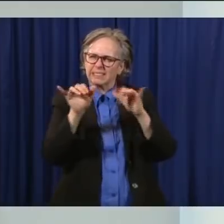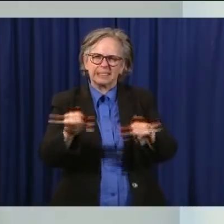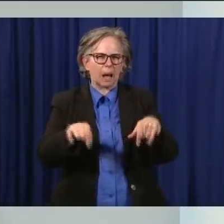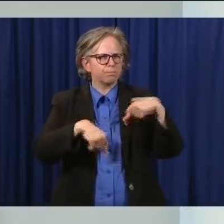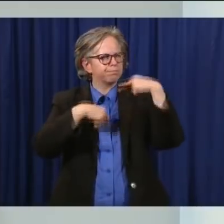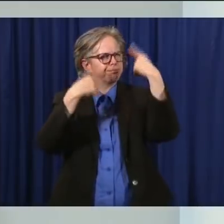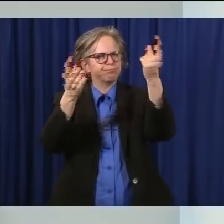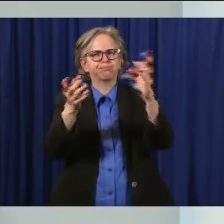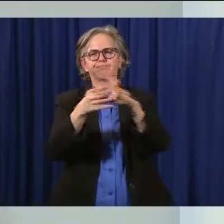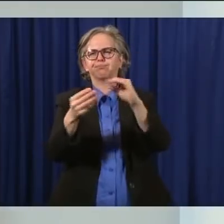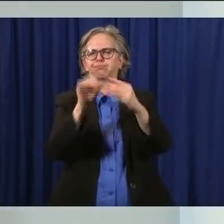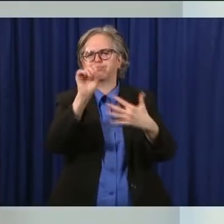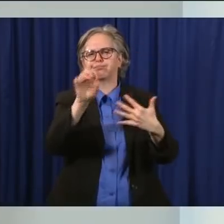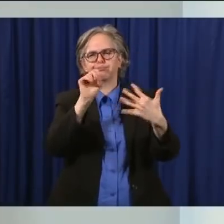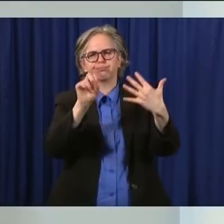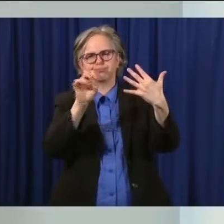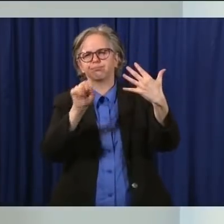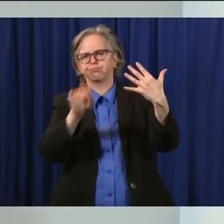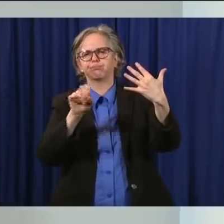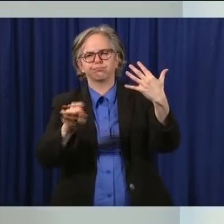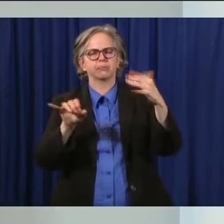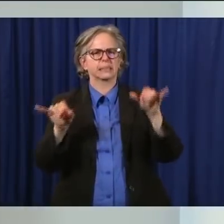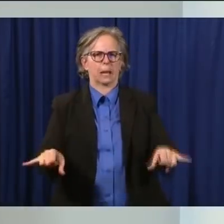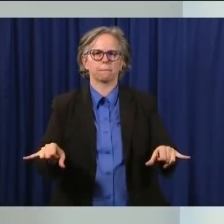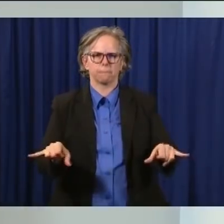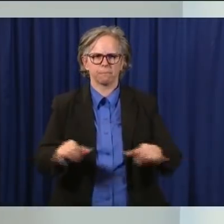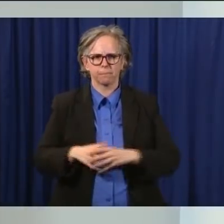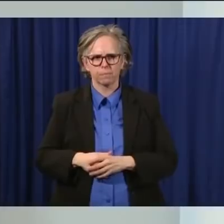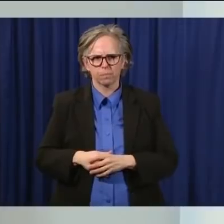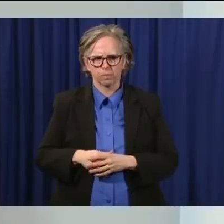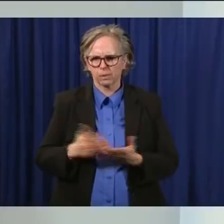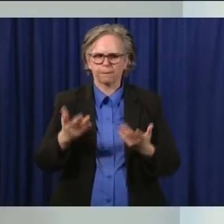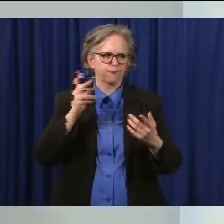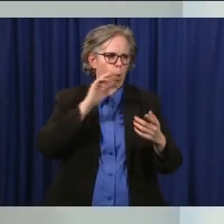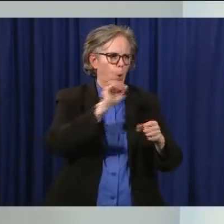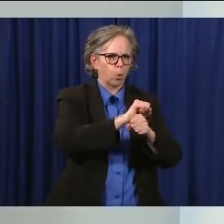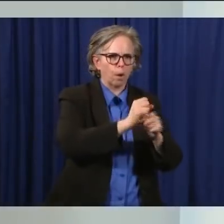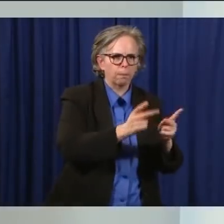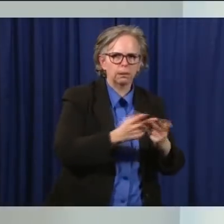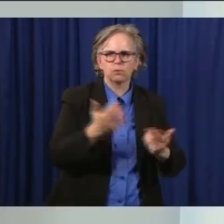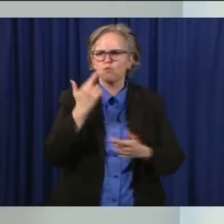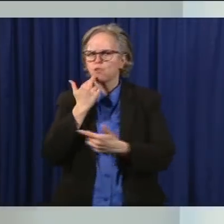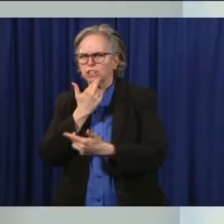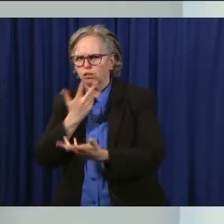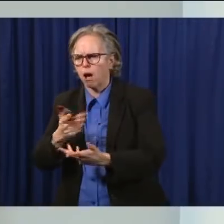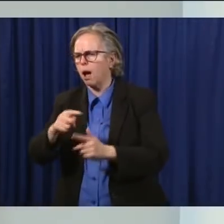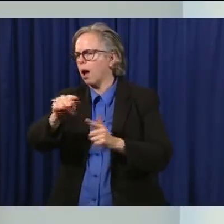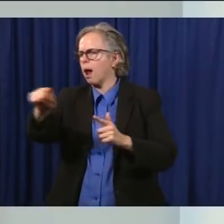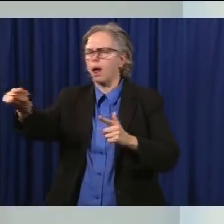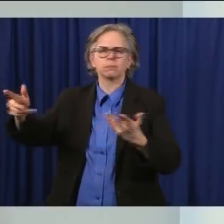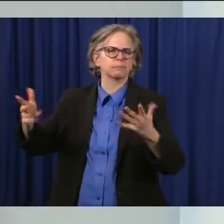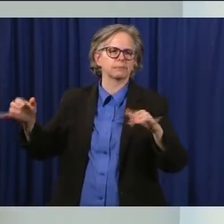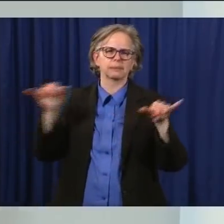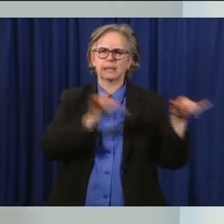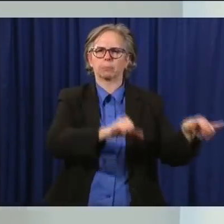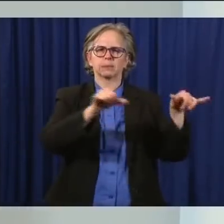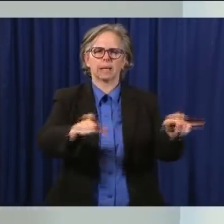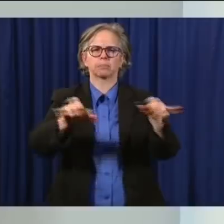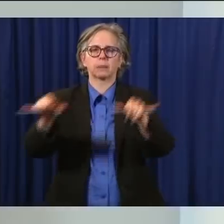since the very beginning of this in workplaces and other places that have been effective at slowing the rate of